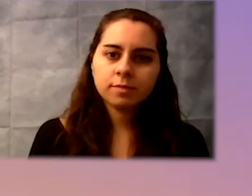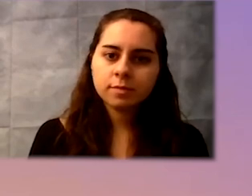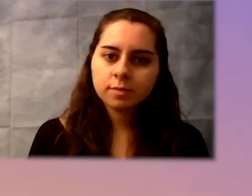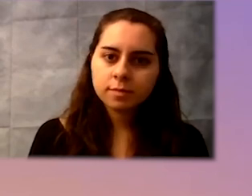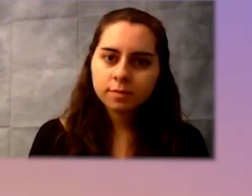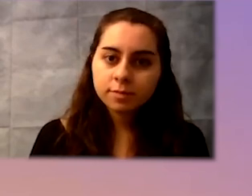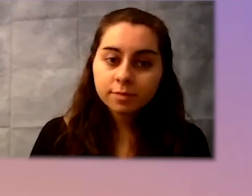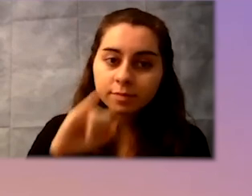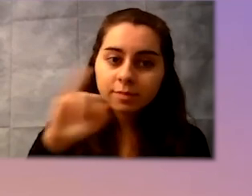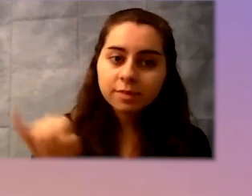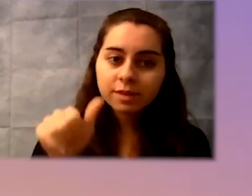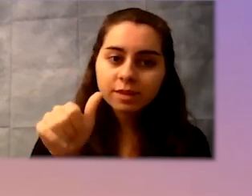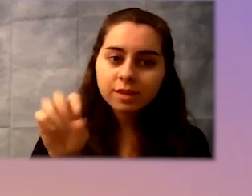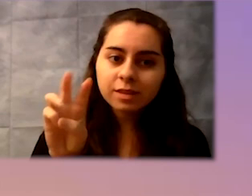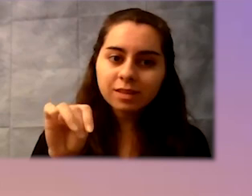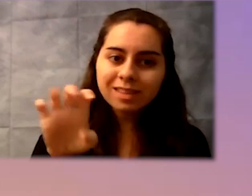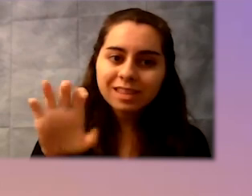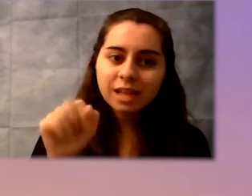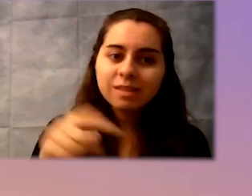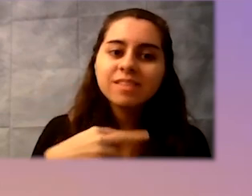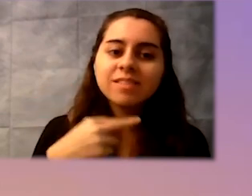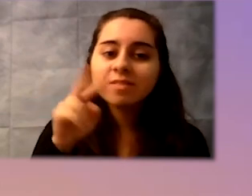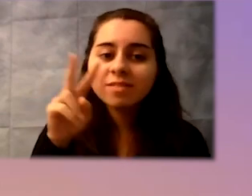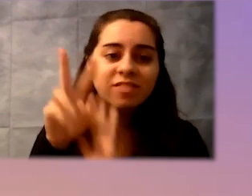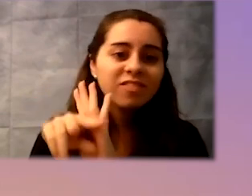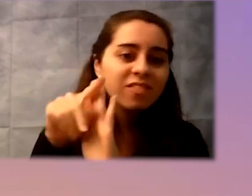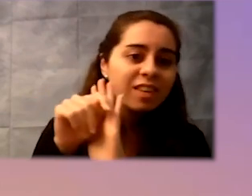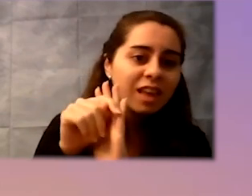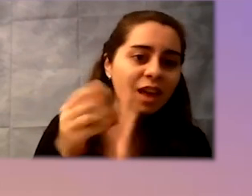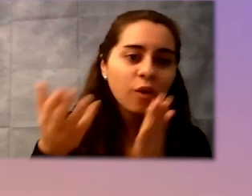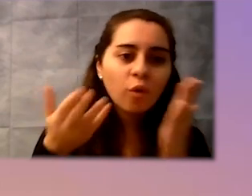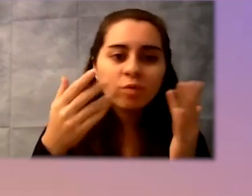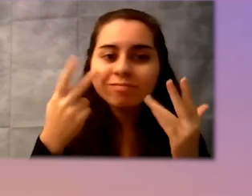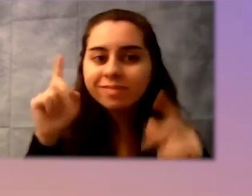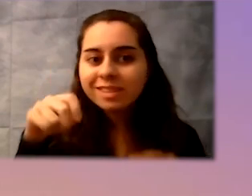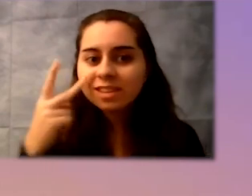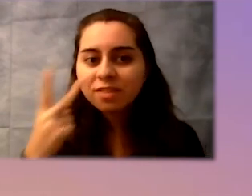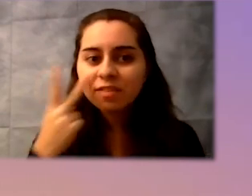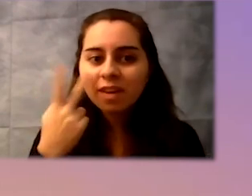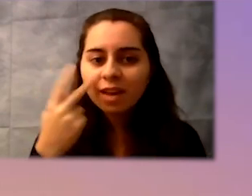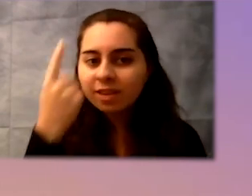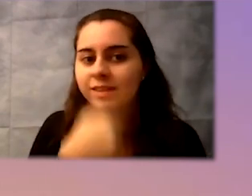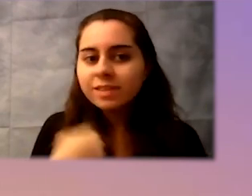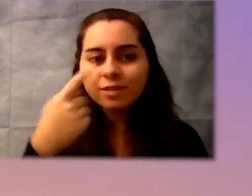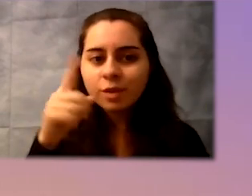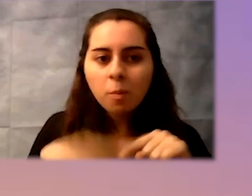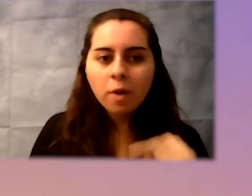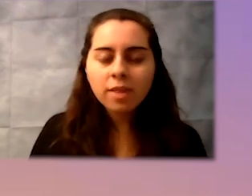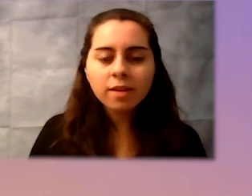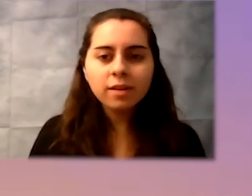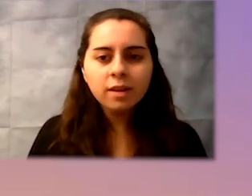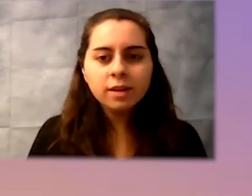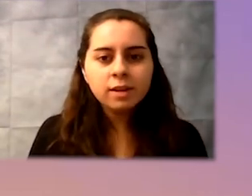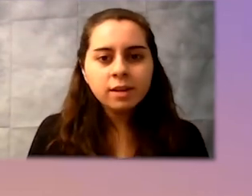James, you need to turn on your video. I see you that you're connected here, but we can't see your image right now.